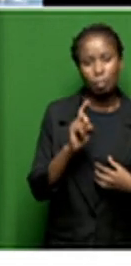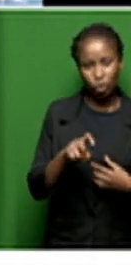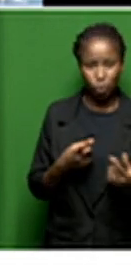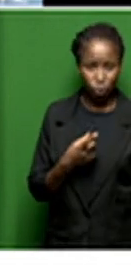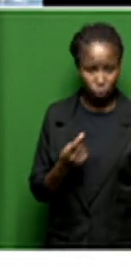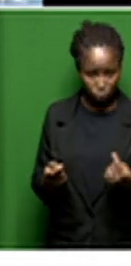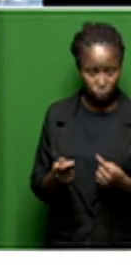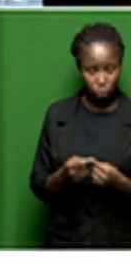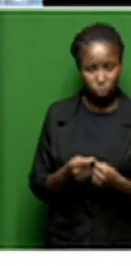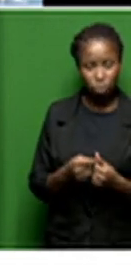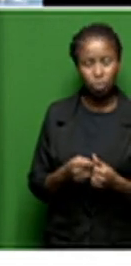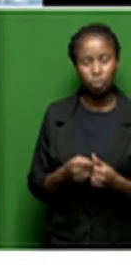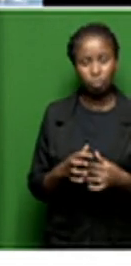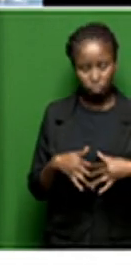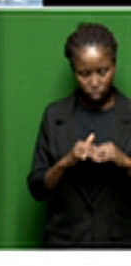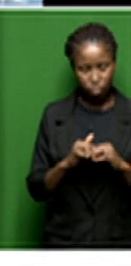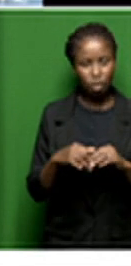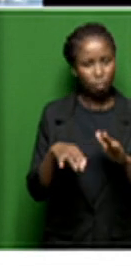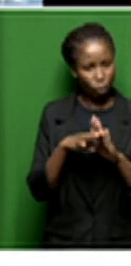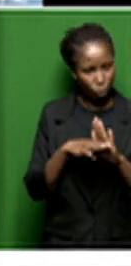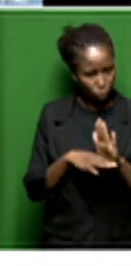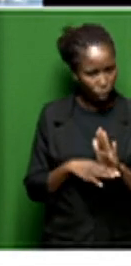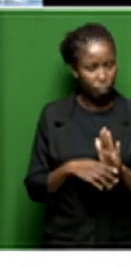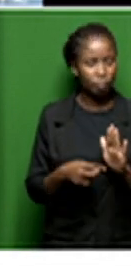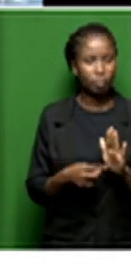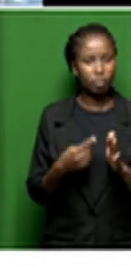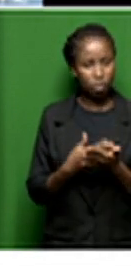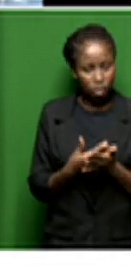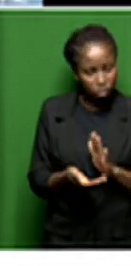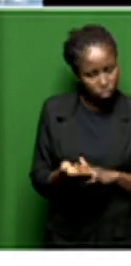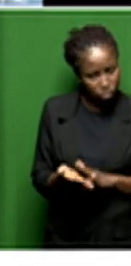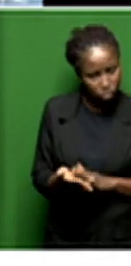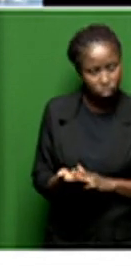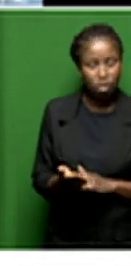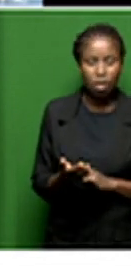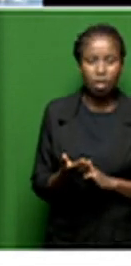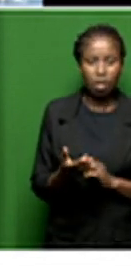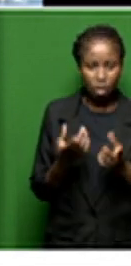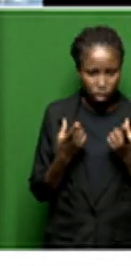this through a programme to ramp what they're calling accelerating demand.